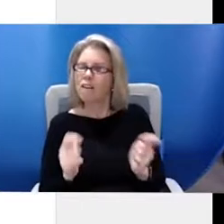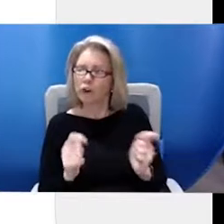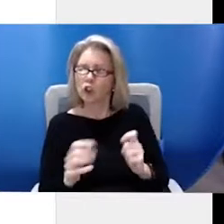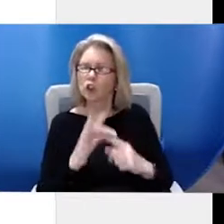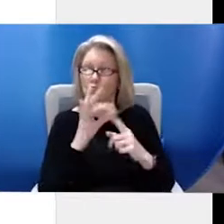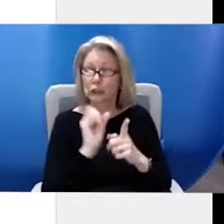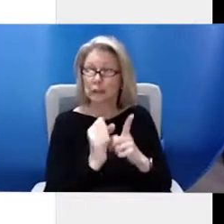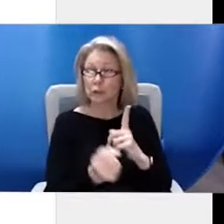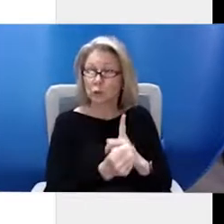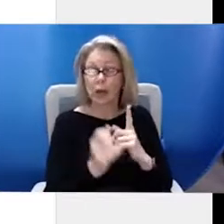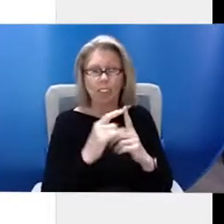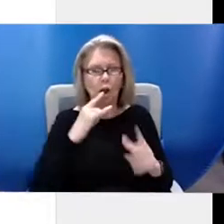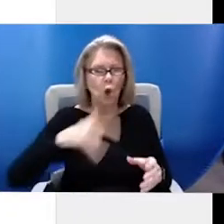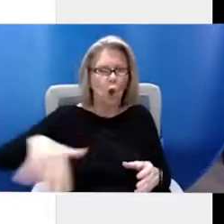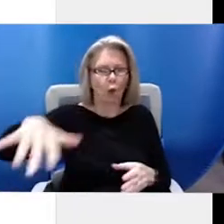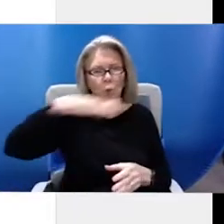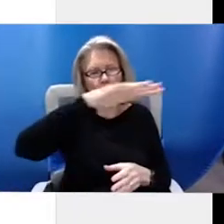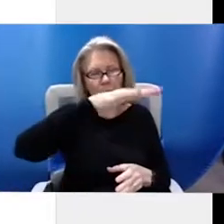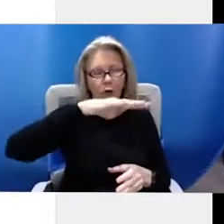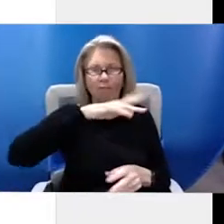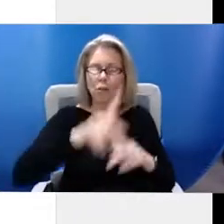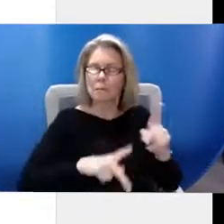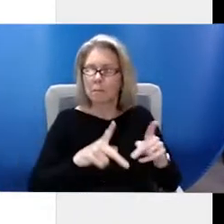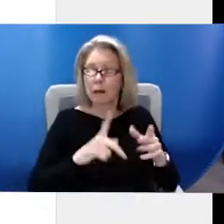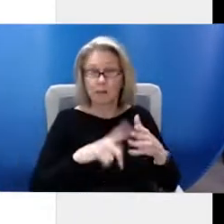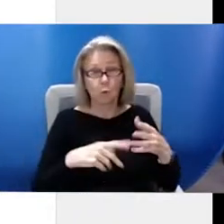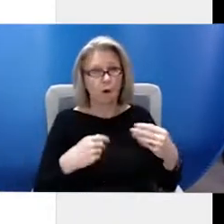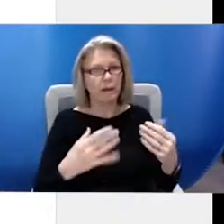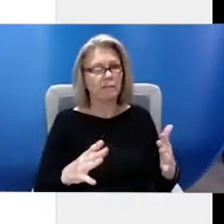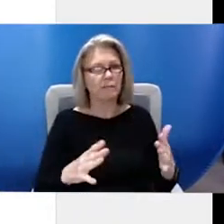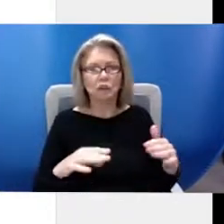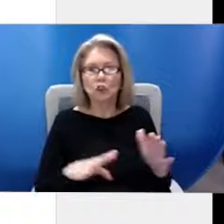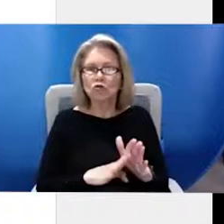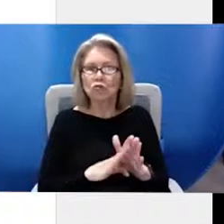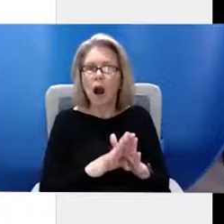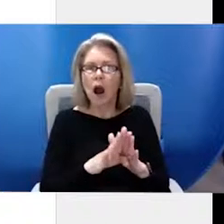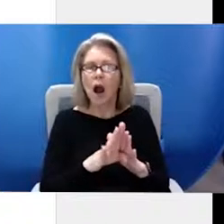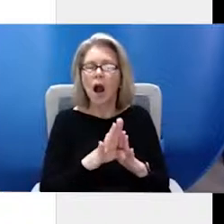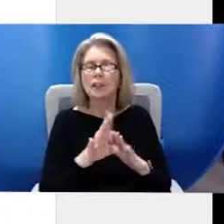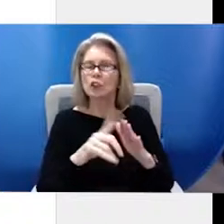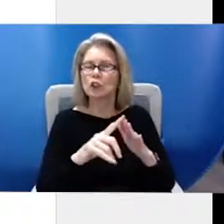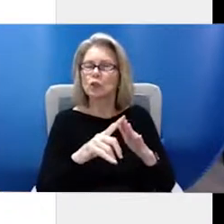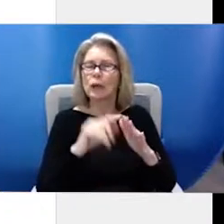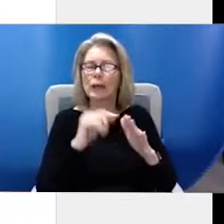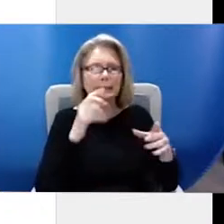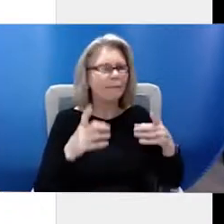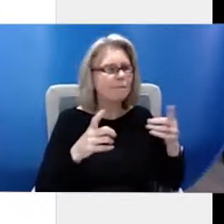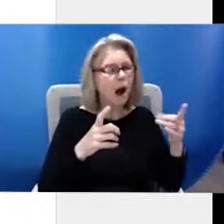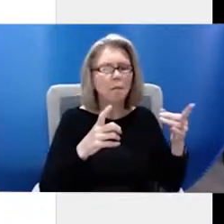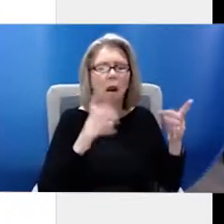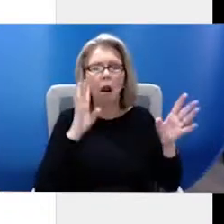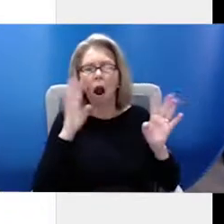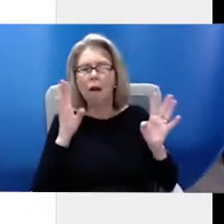unfavorable situations, which looms above the destiny of the people. It is what gives rise to the arbitrary, indefinable,